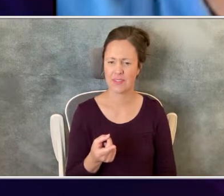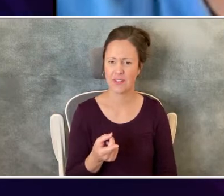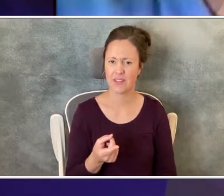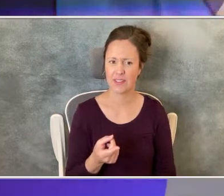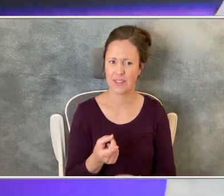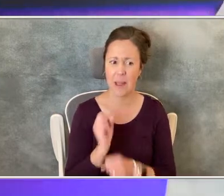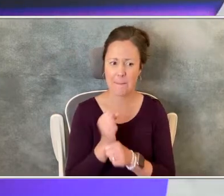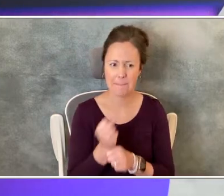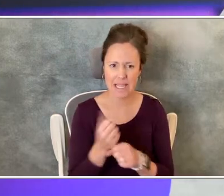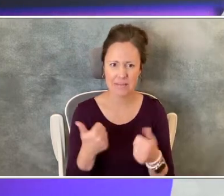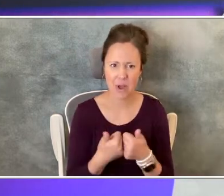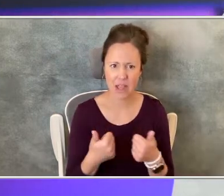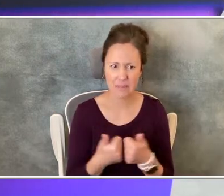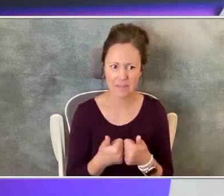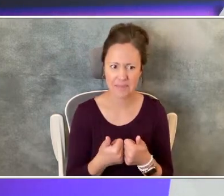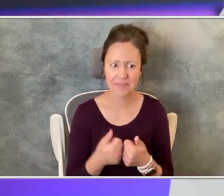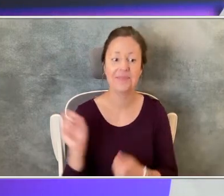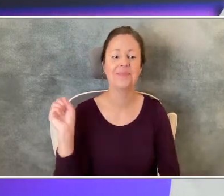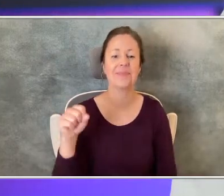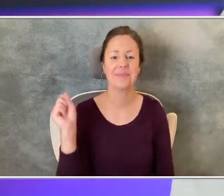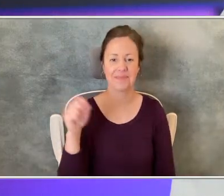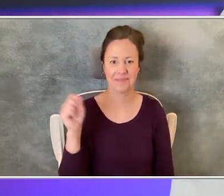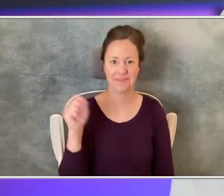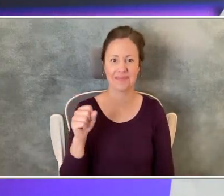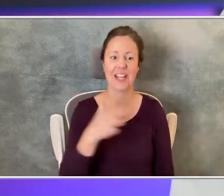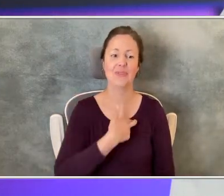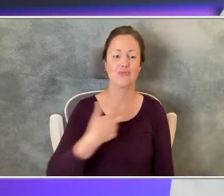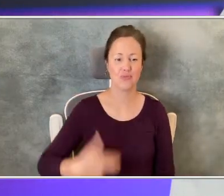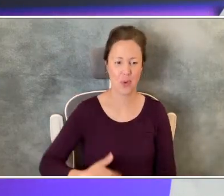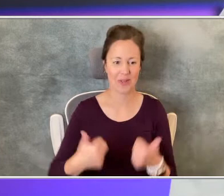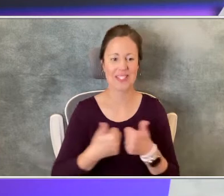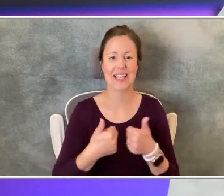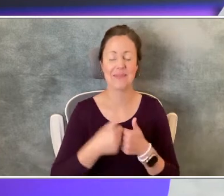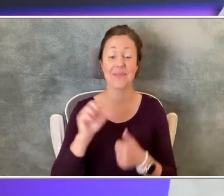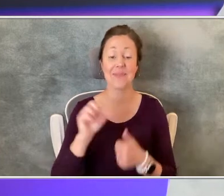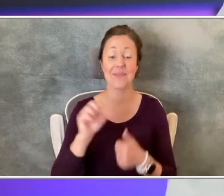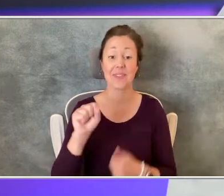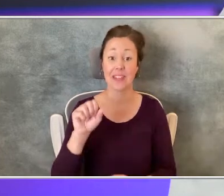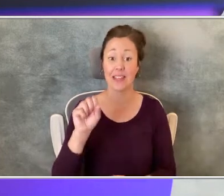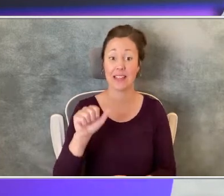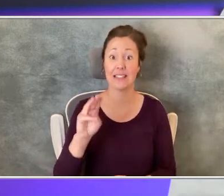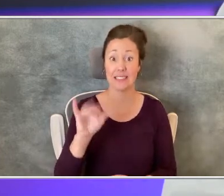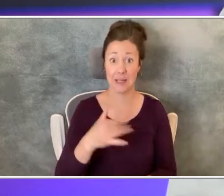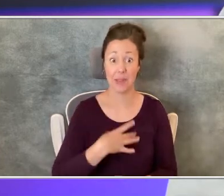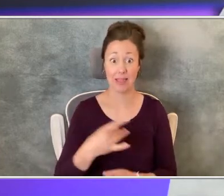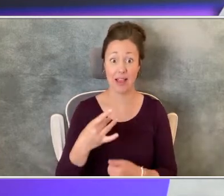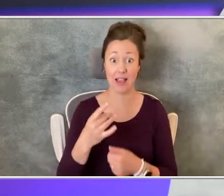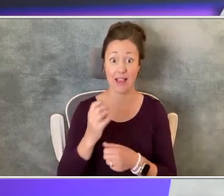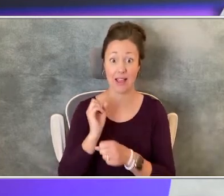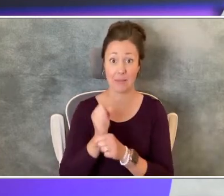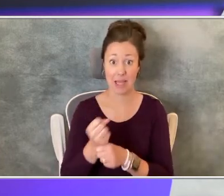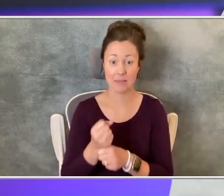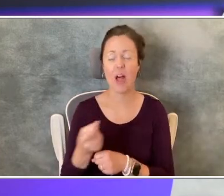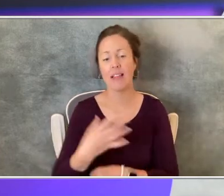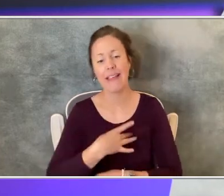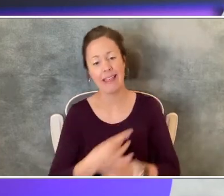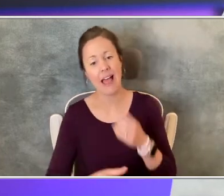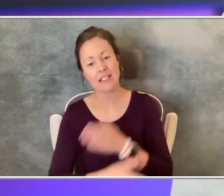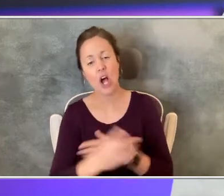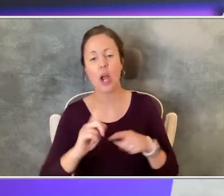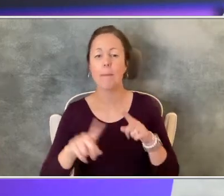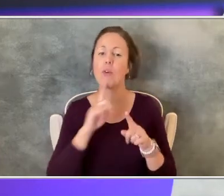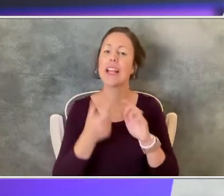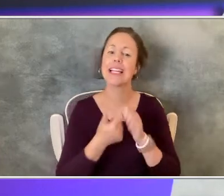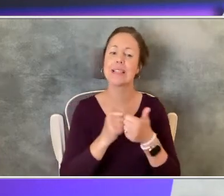Yes, at the Royals game. Is Sammy a big baseball fan? He's a soccer fan, but big like soccer. Sports, he's kind of a couple of